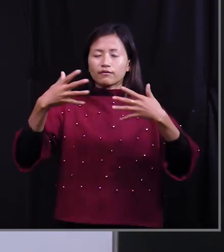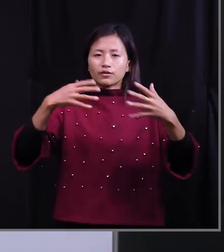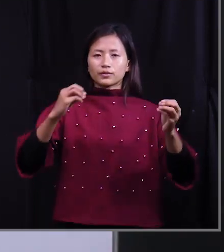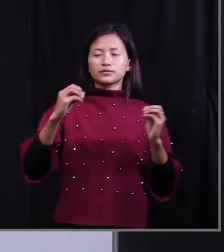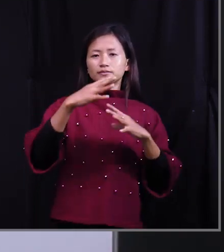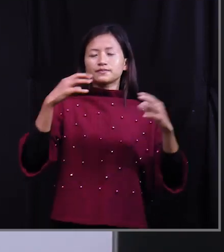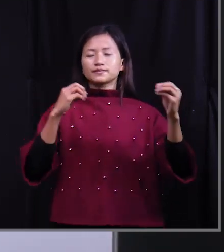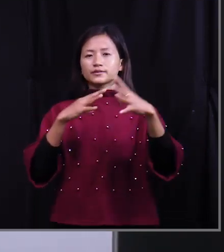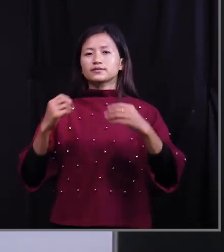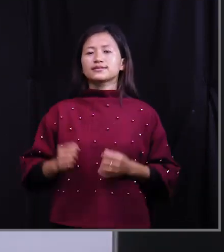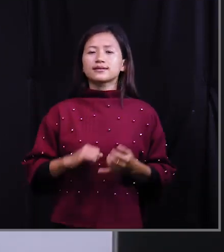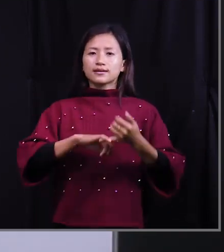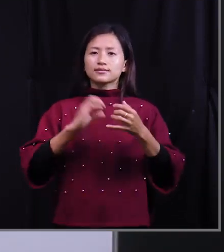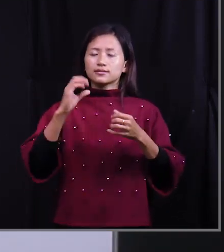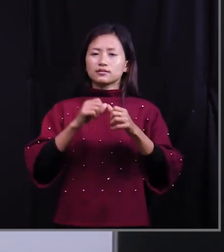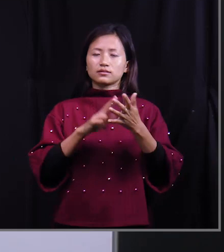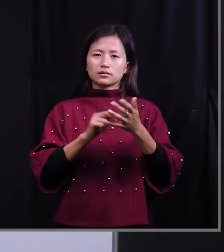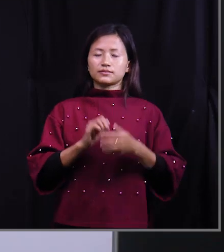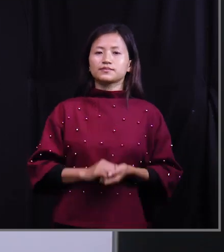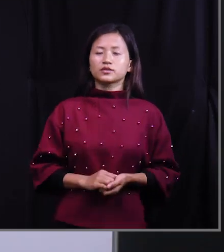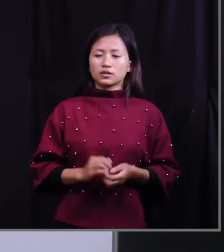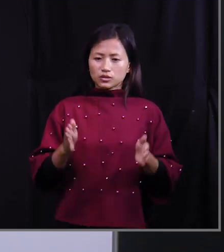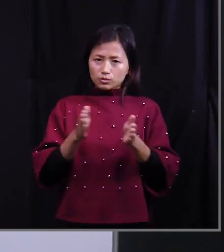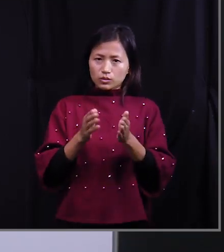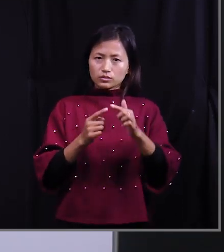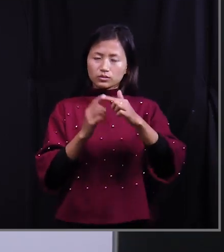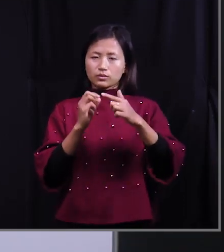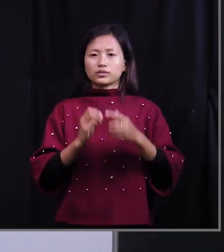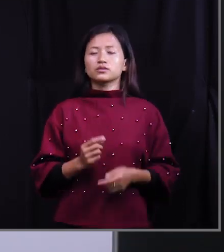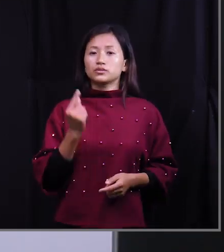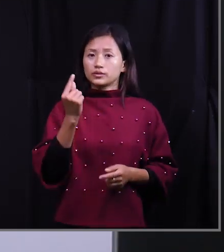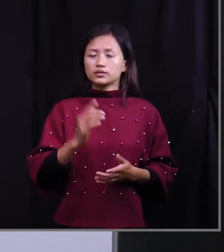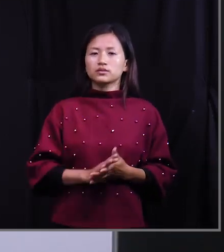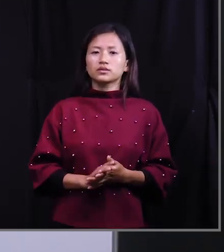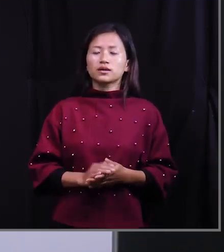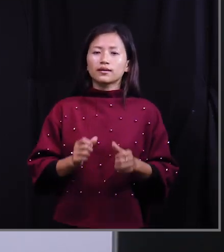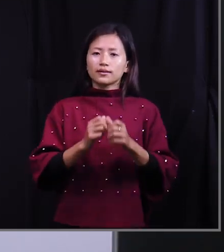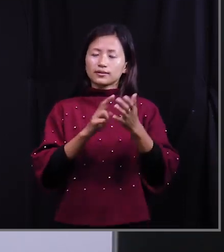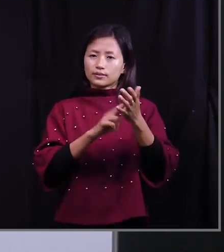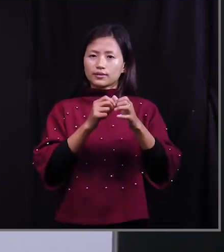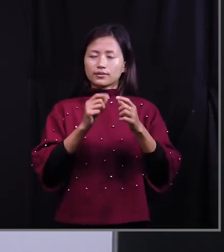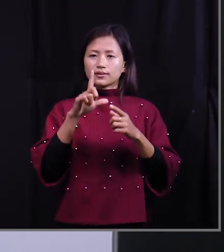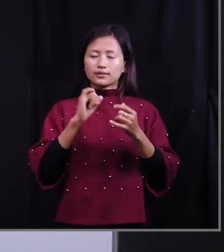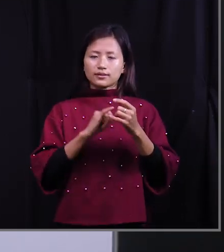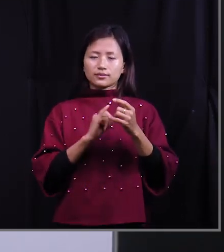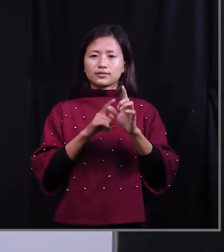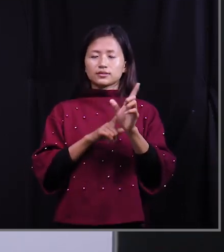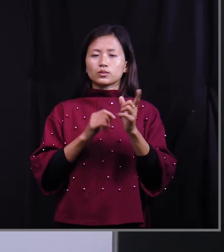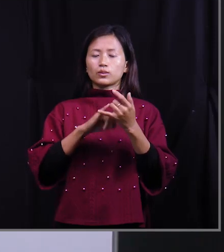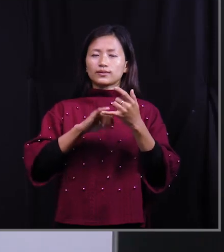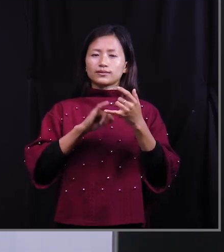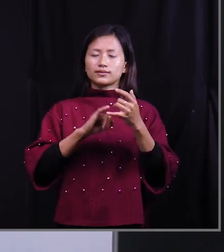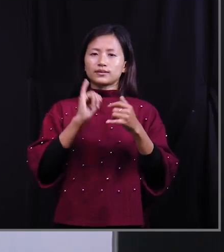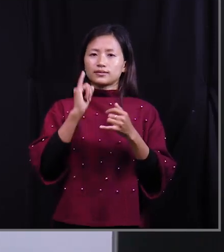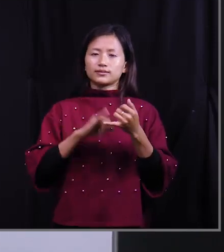to this small topic under your unit, that is SWOT analysis. This is a very